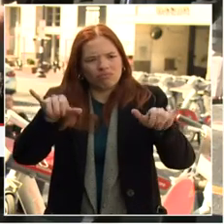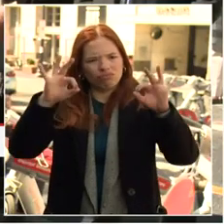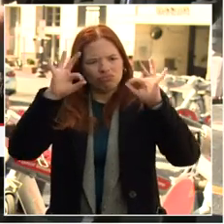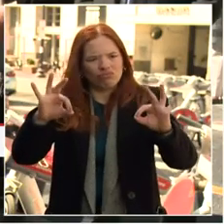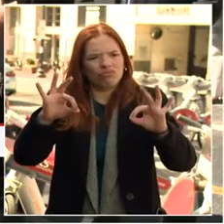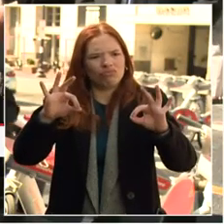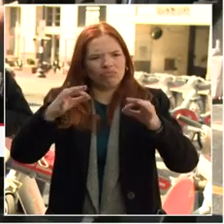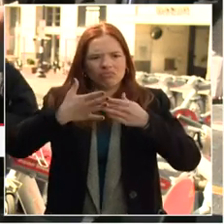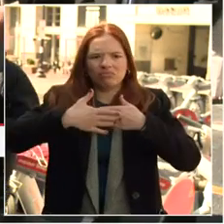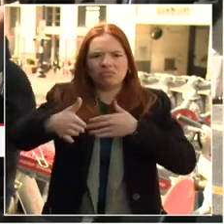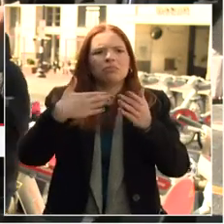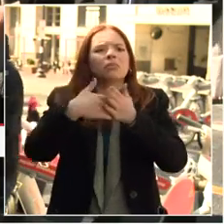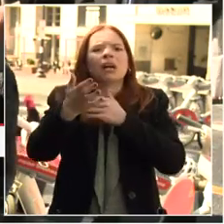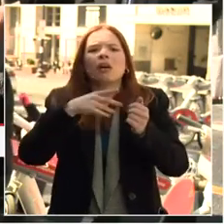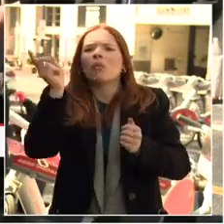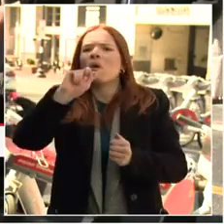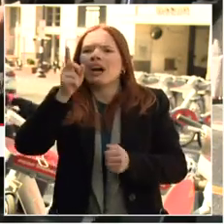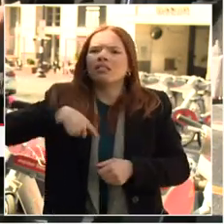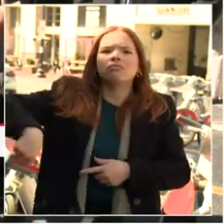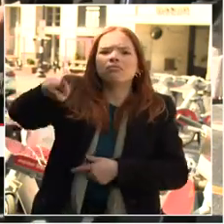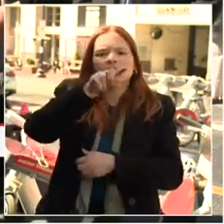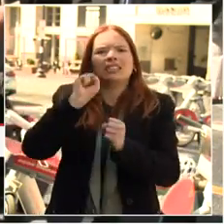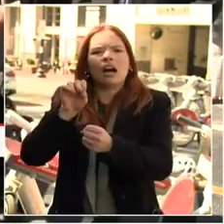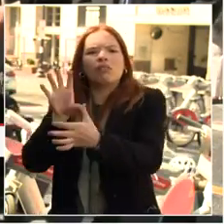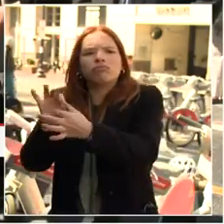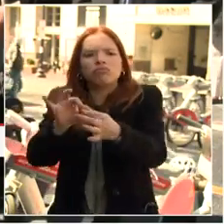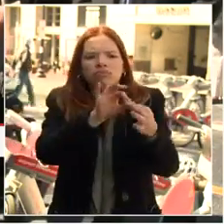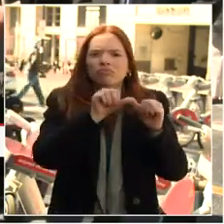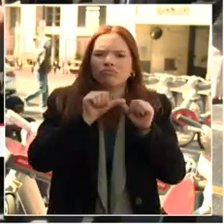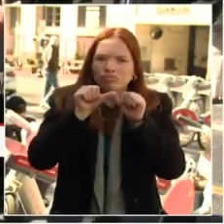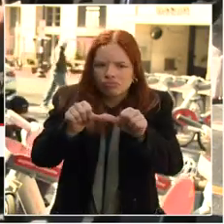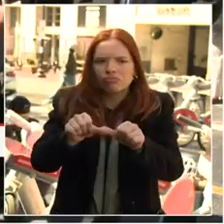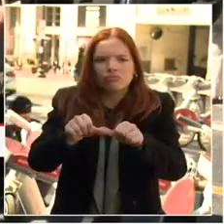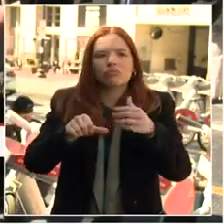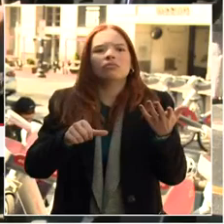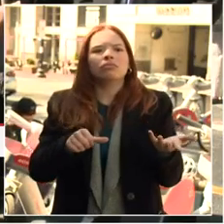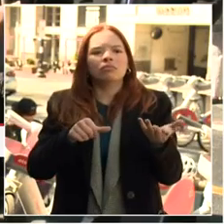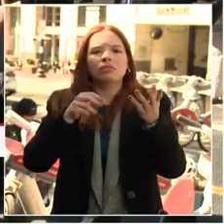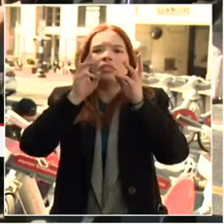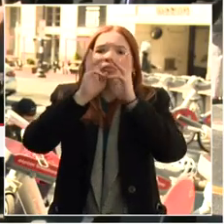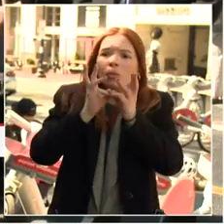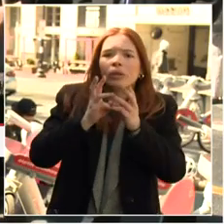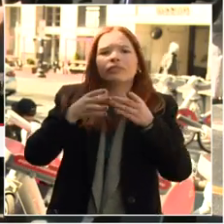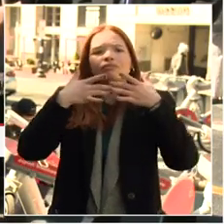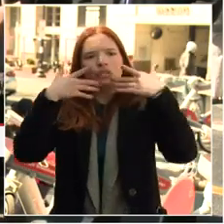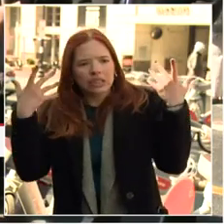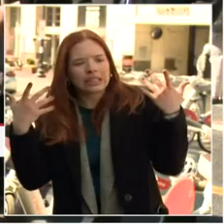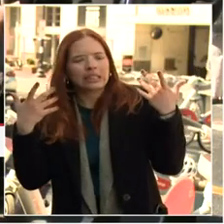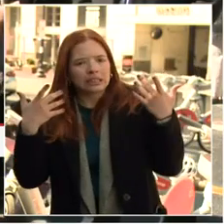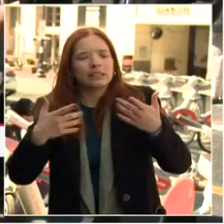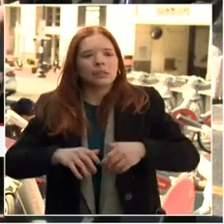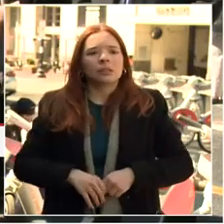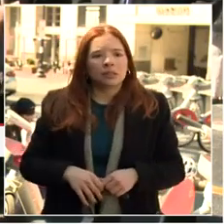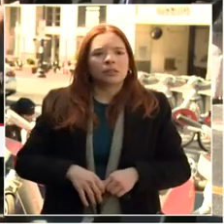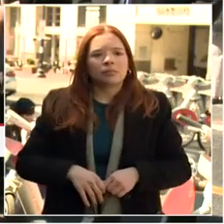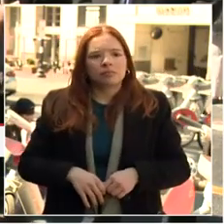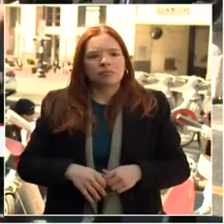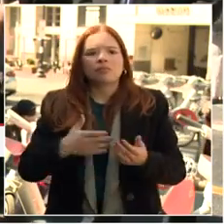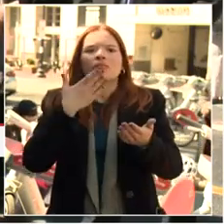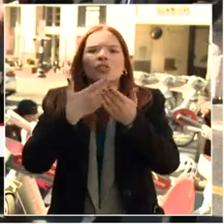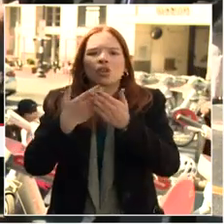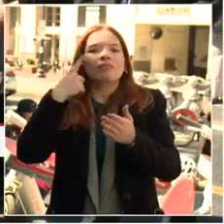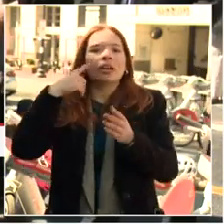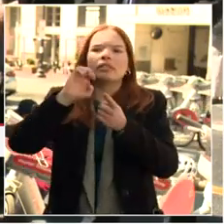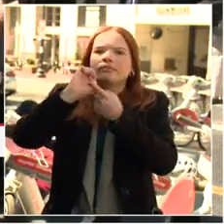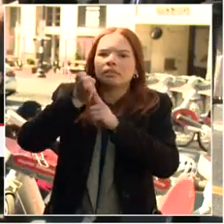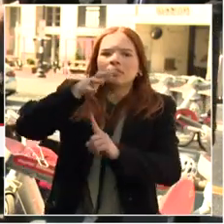with sustainable, climate-friendly transportation. So I cannot wait to keep working with this team and this district and the rest of the jurisdictions